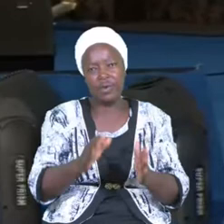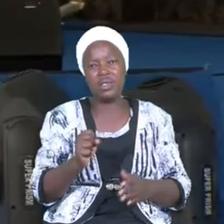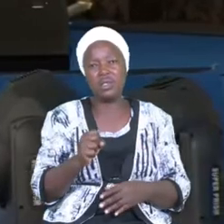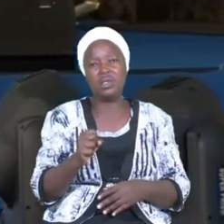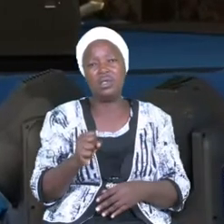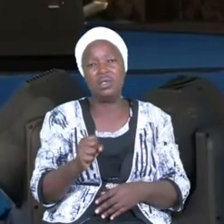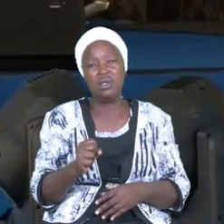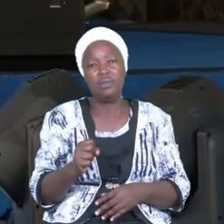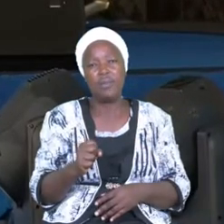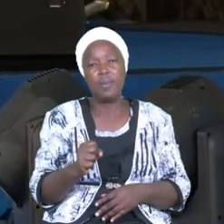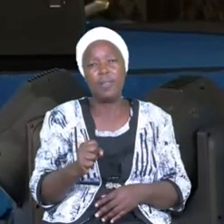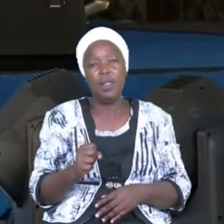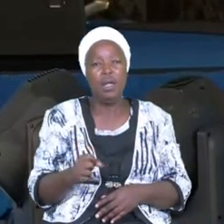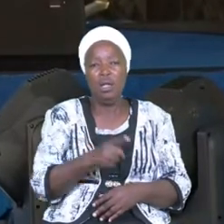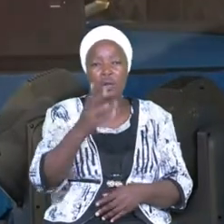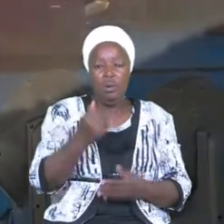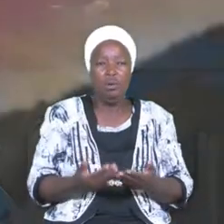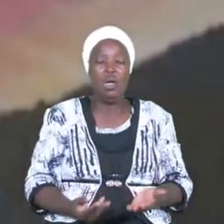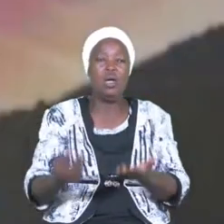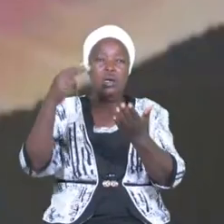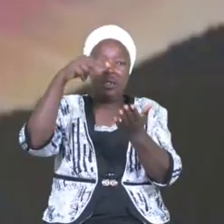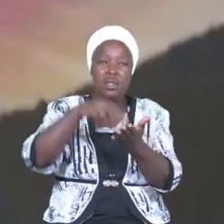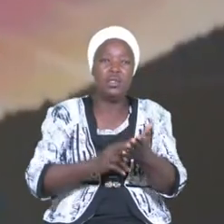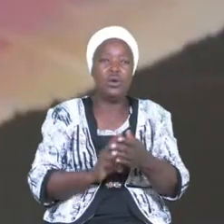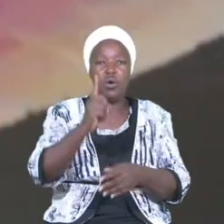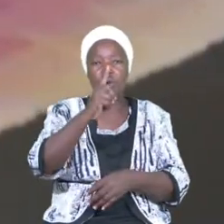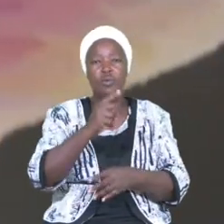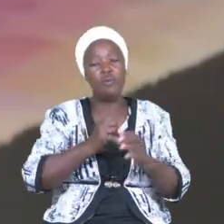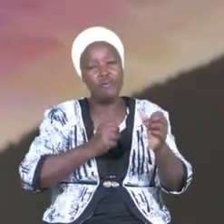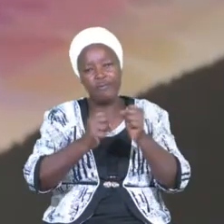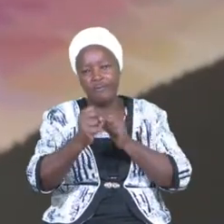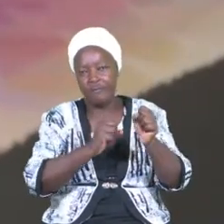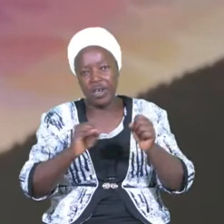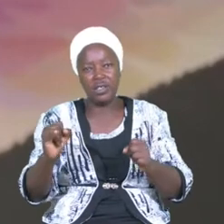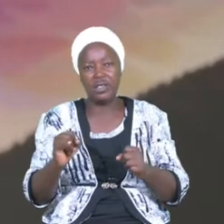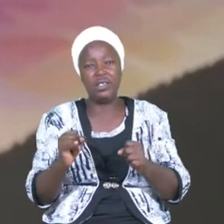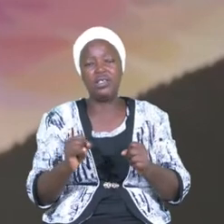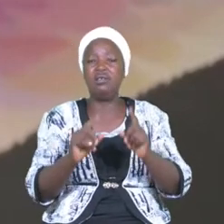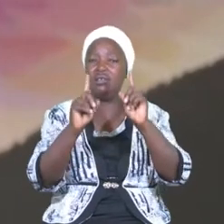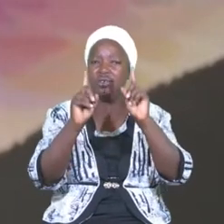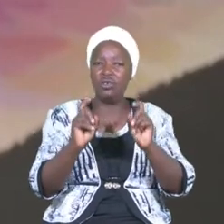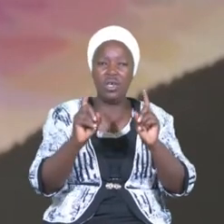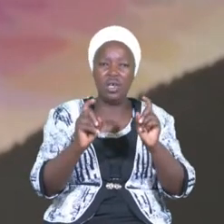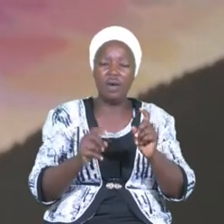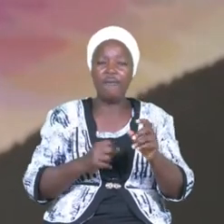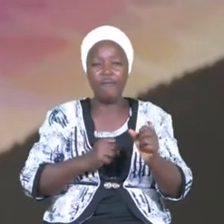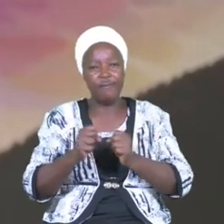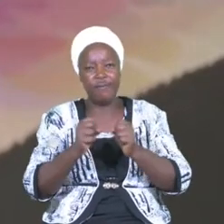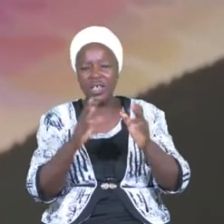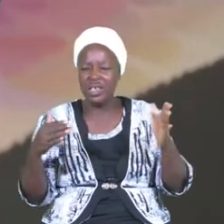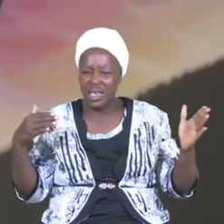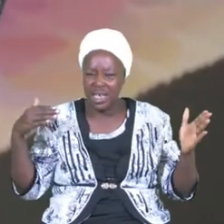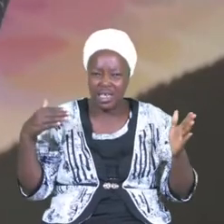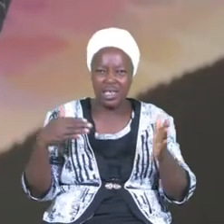were rising up, contending trials, contending against